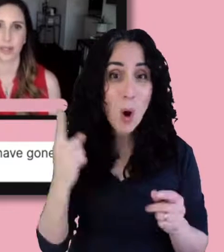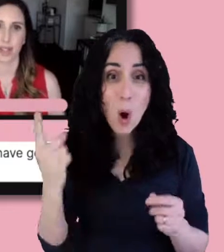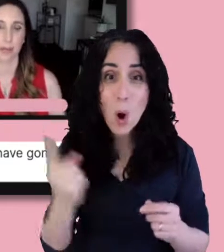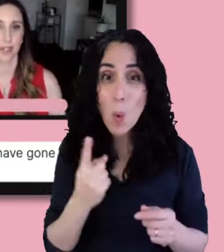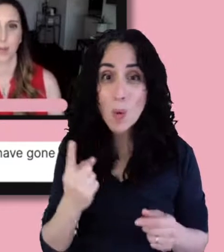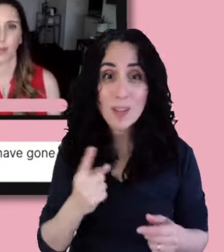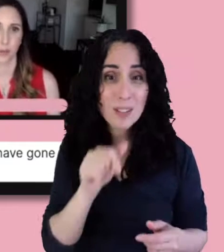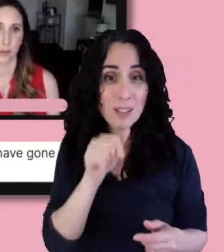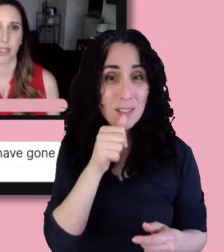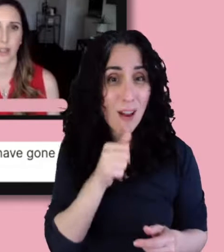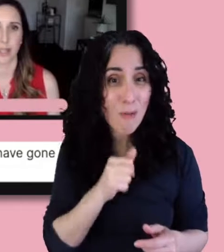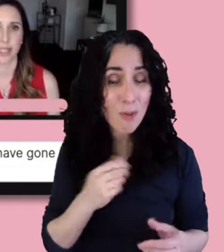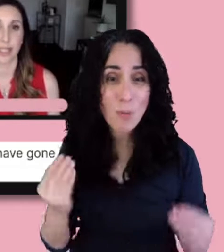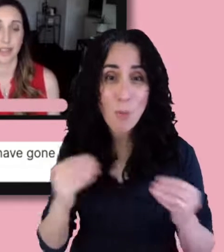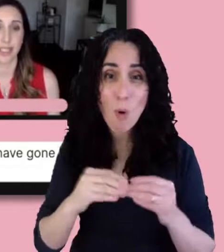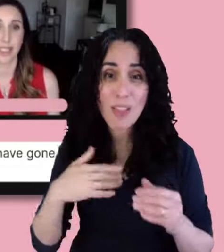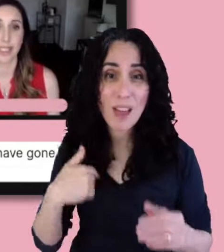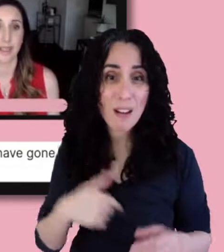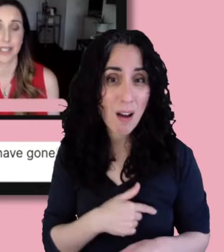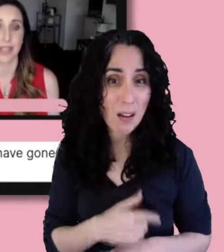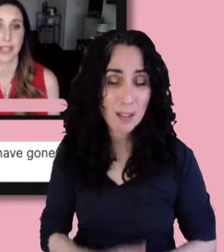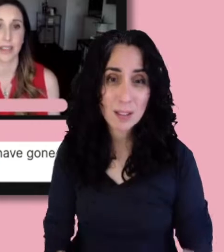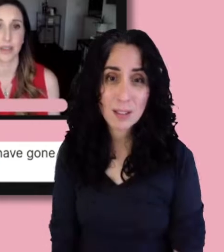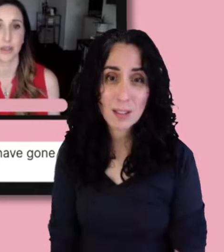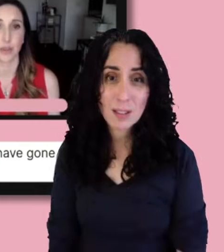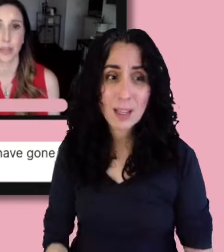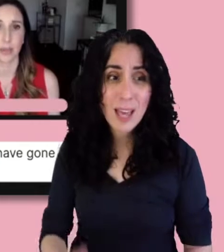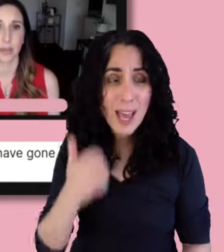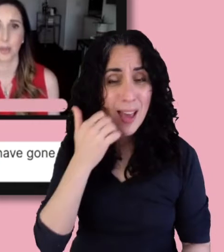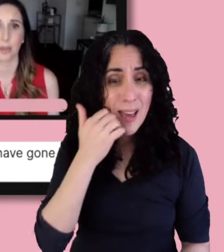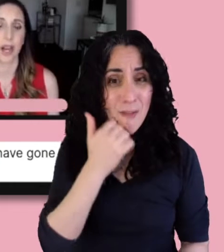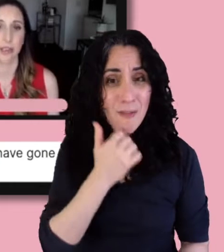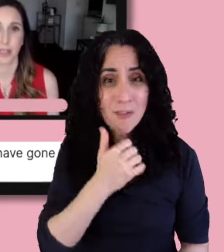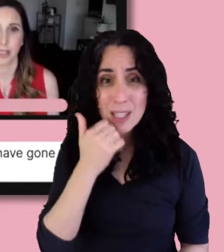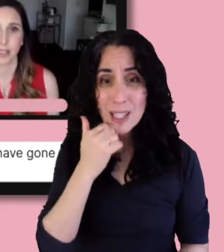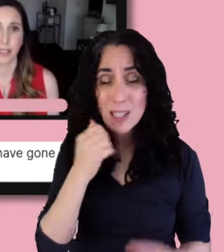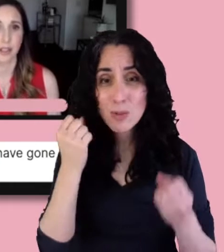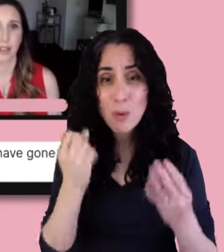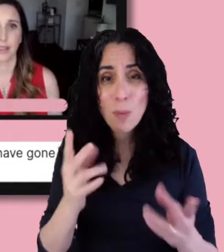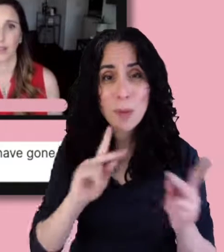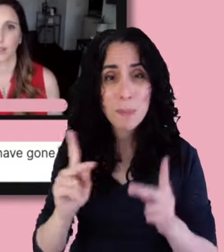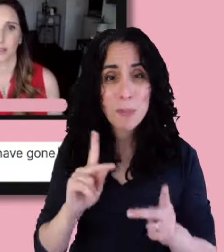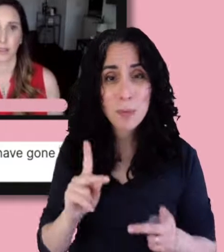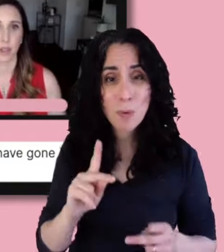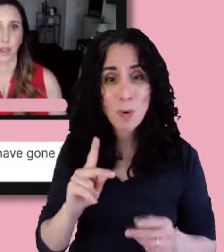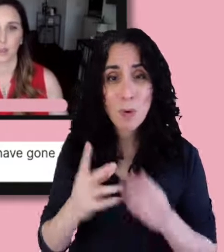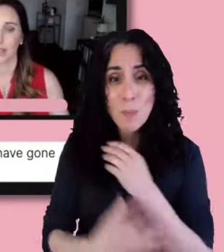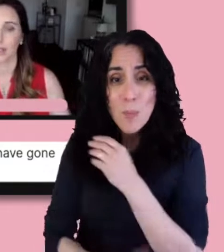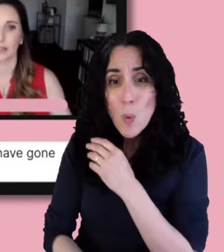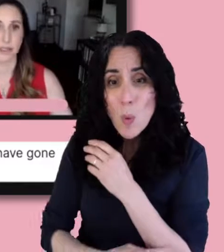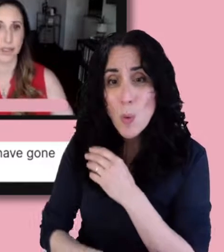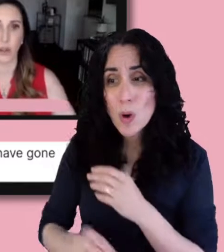are suffering more than we are, right? Even on any given day, there's so many people in poverty. There's,